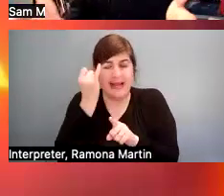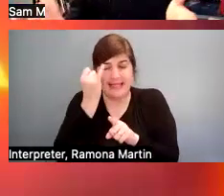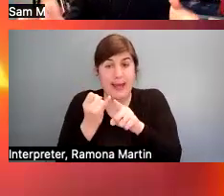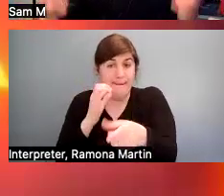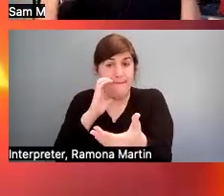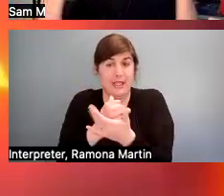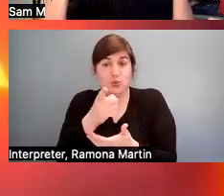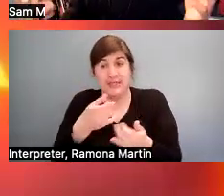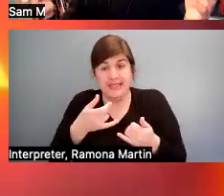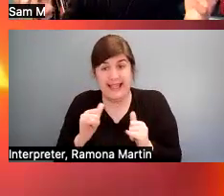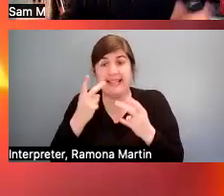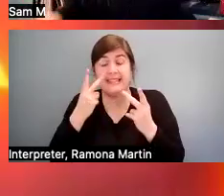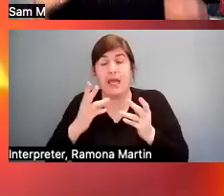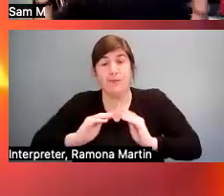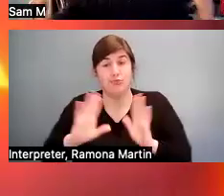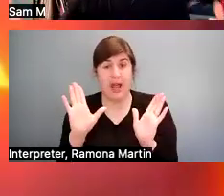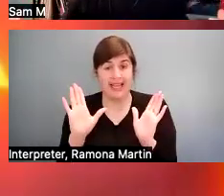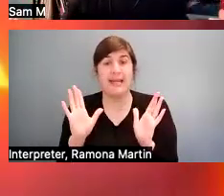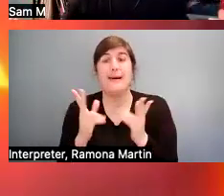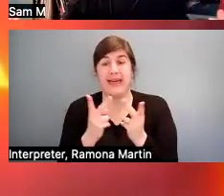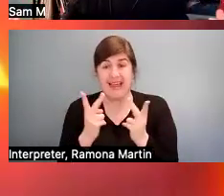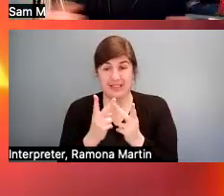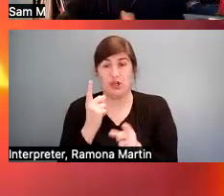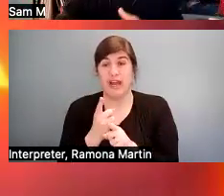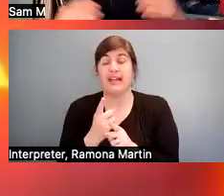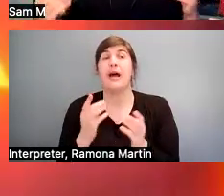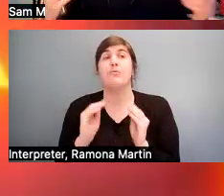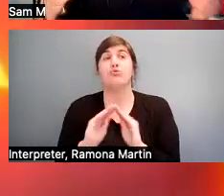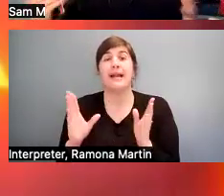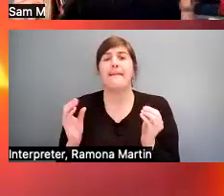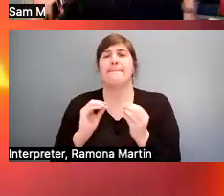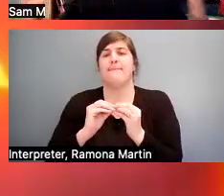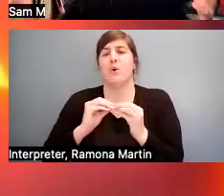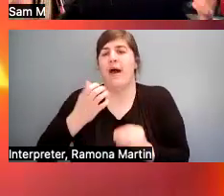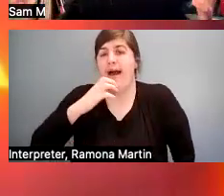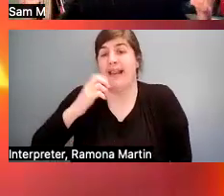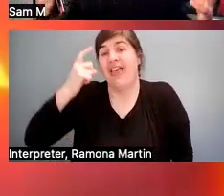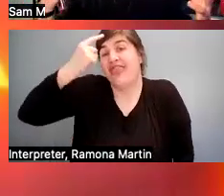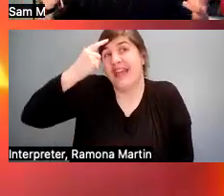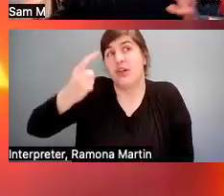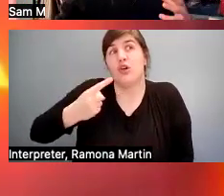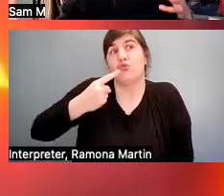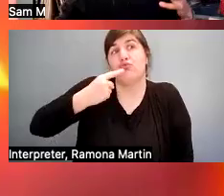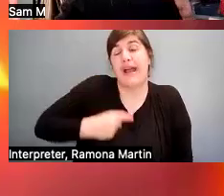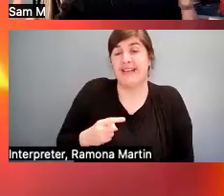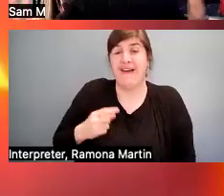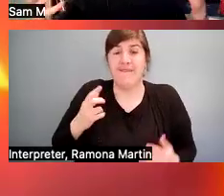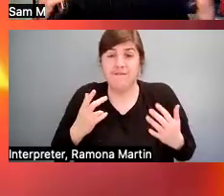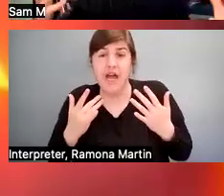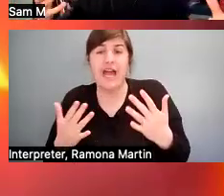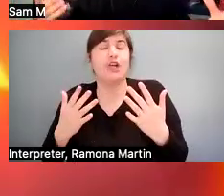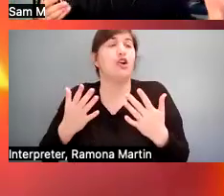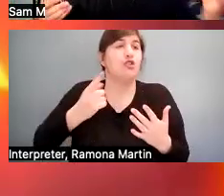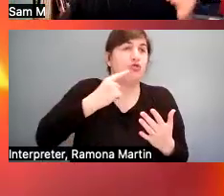still see the bright spots are where it is hotter. So even though we might think red is fire, and so red